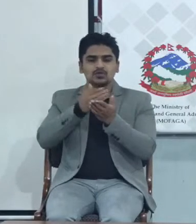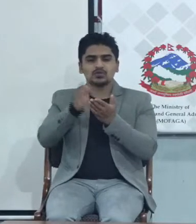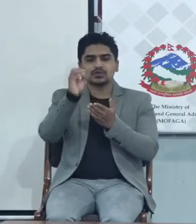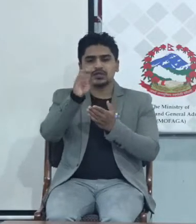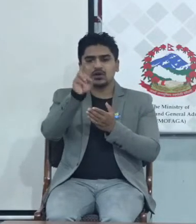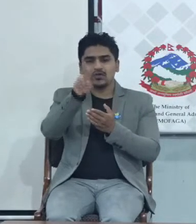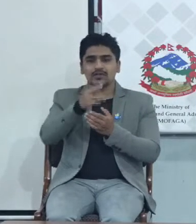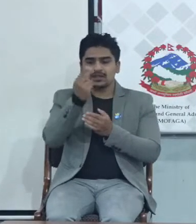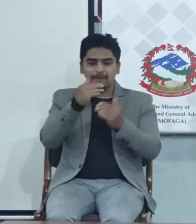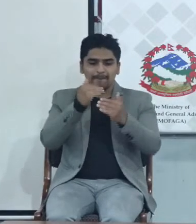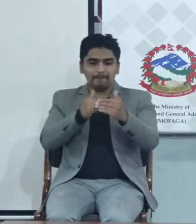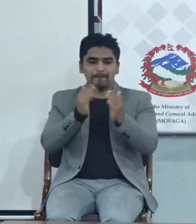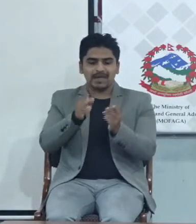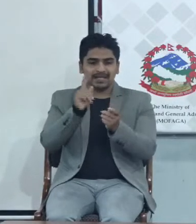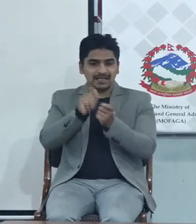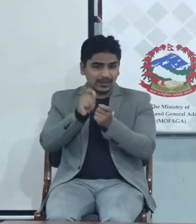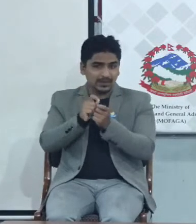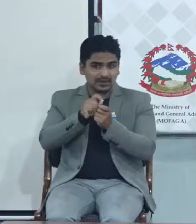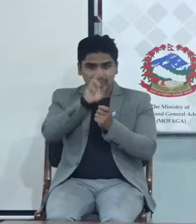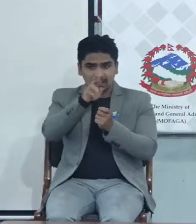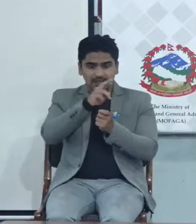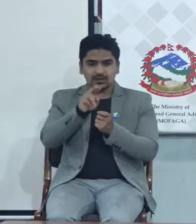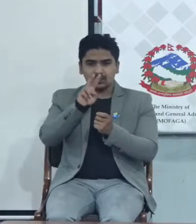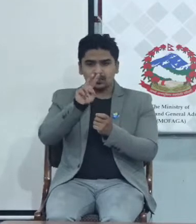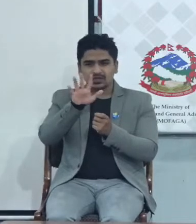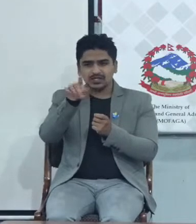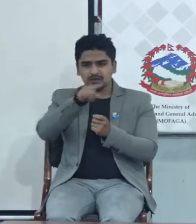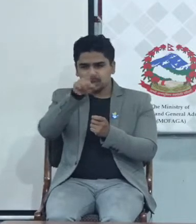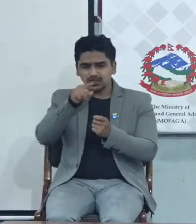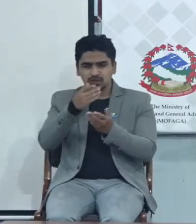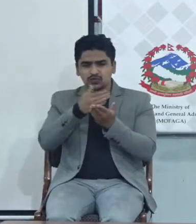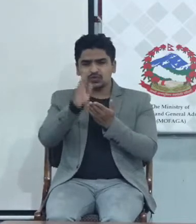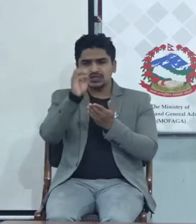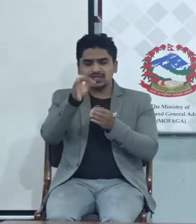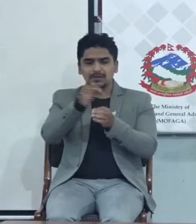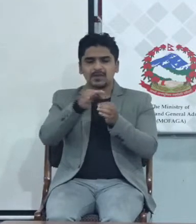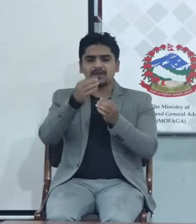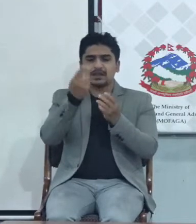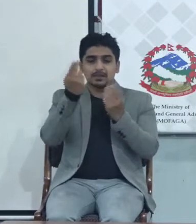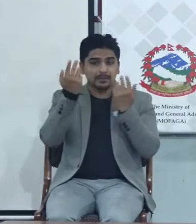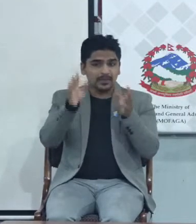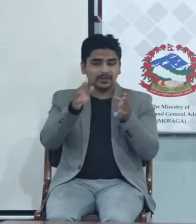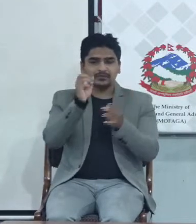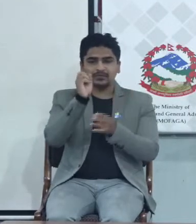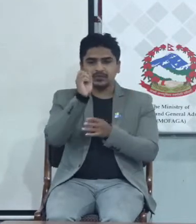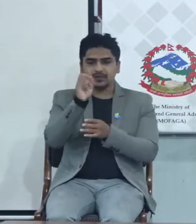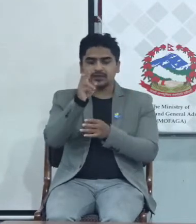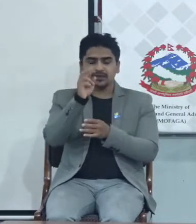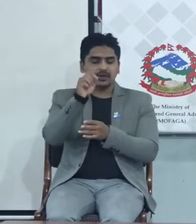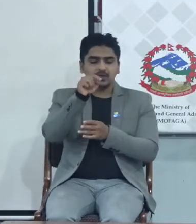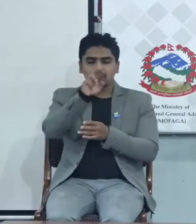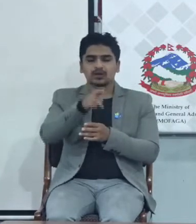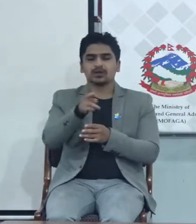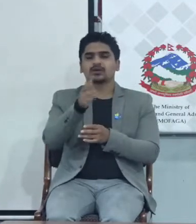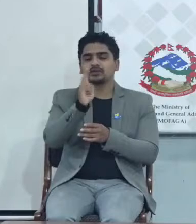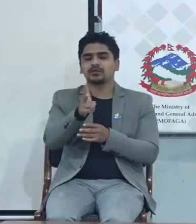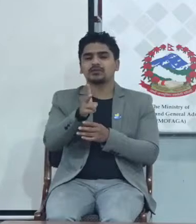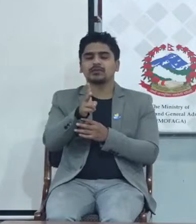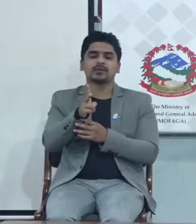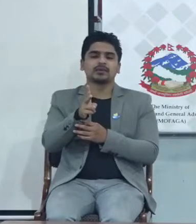subsidy. That was done with the decision of the government, and the ministry give the